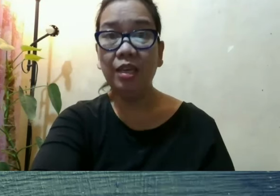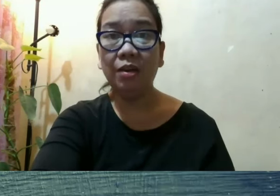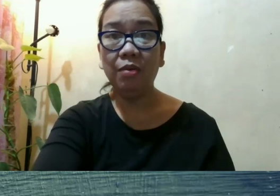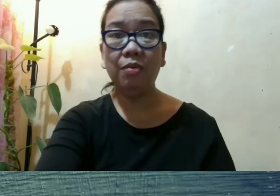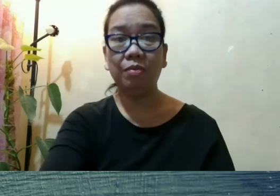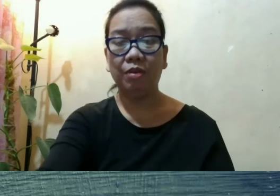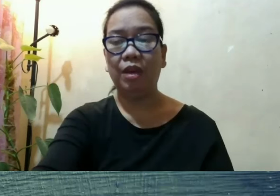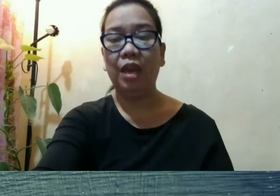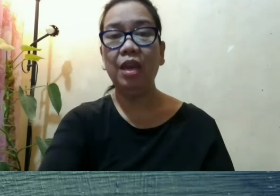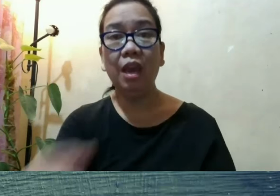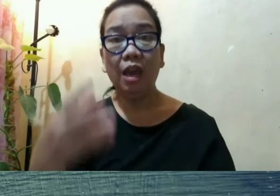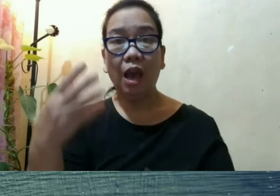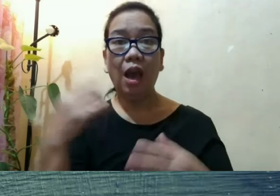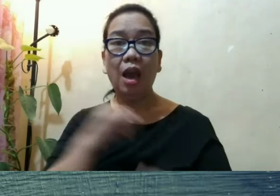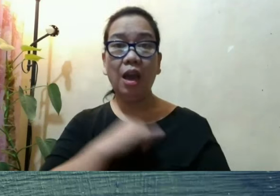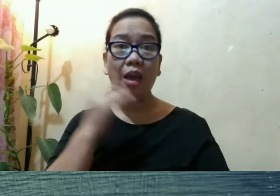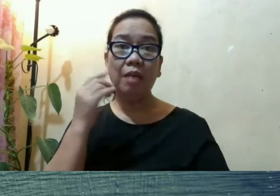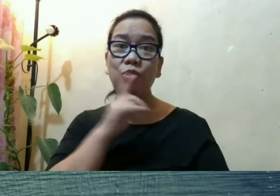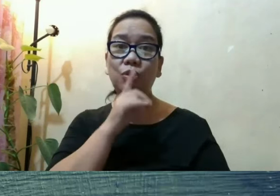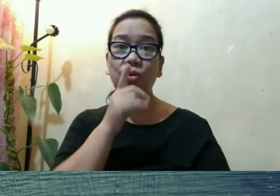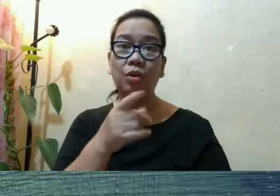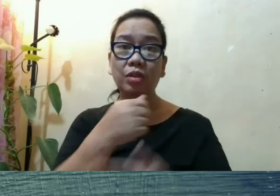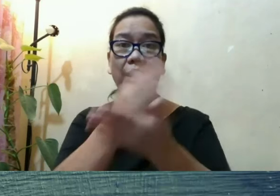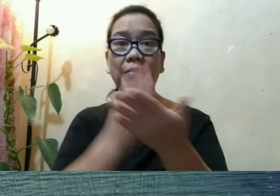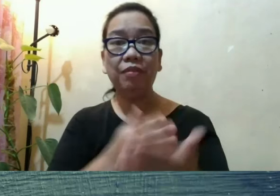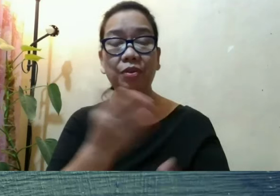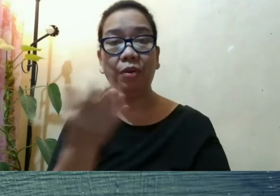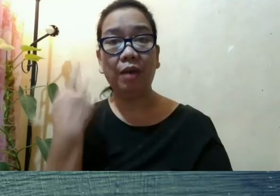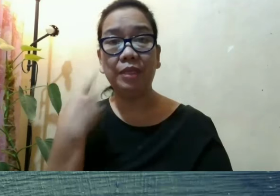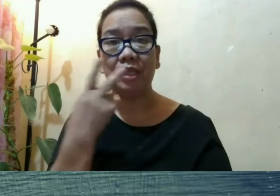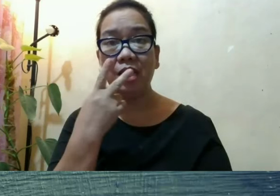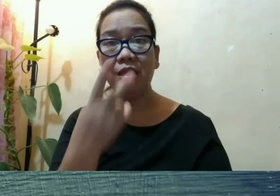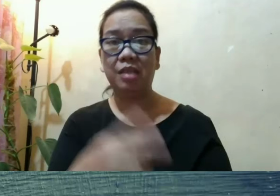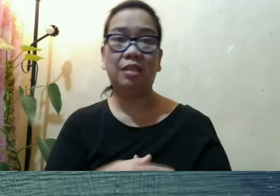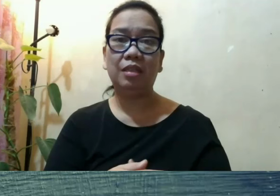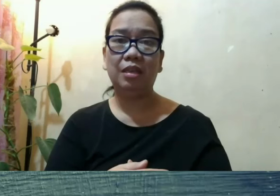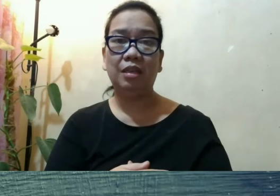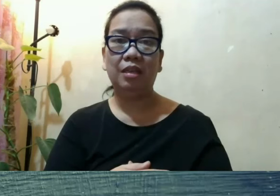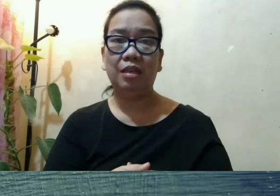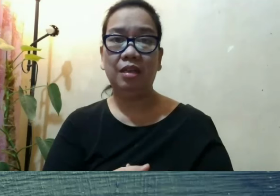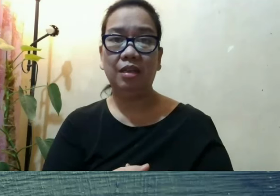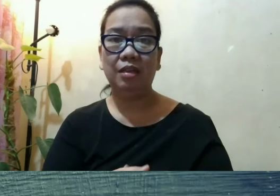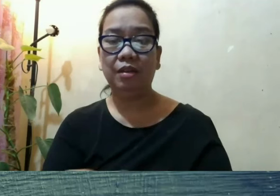See? Okay. I am sure some of you have seen this